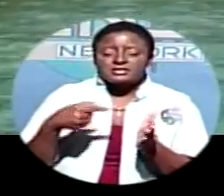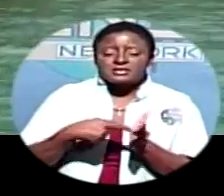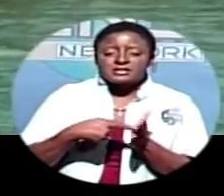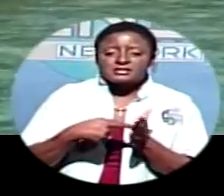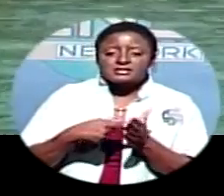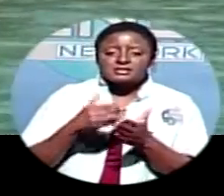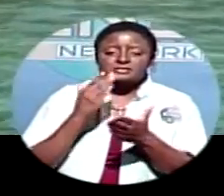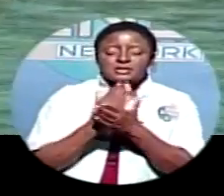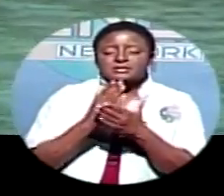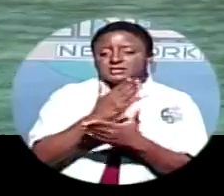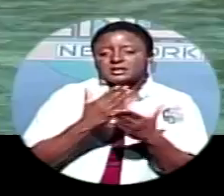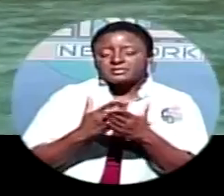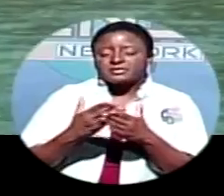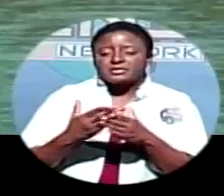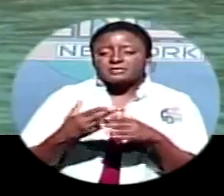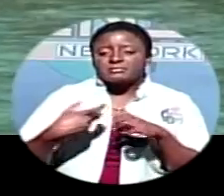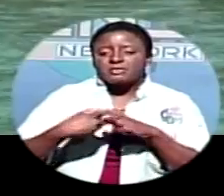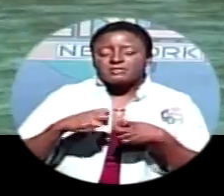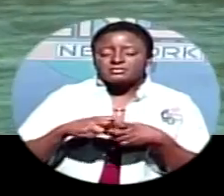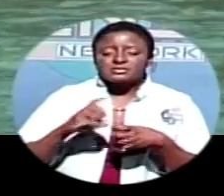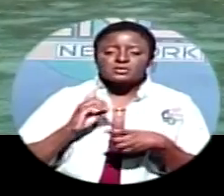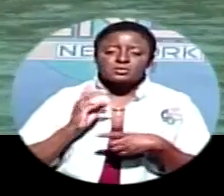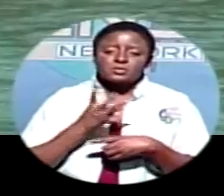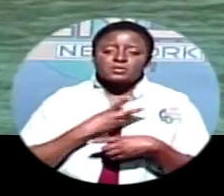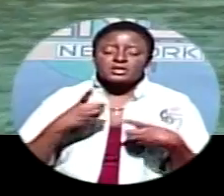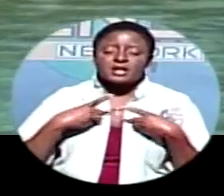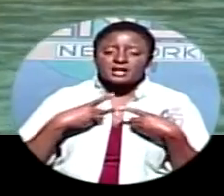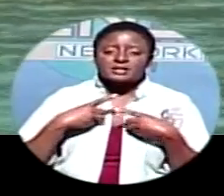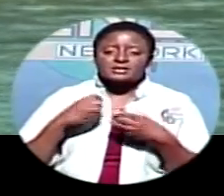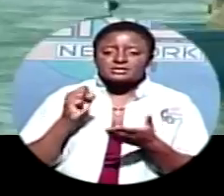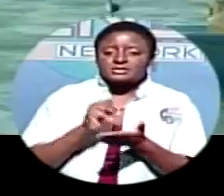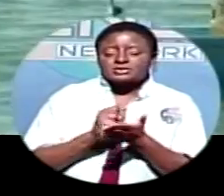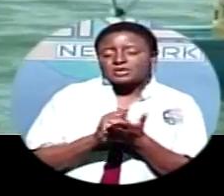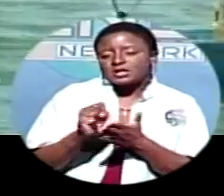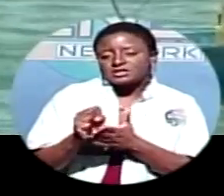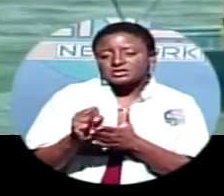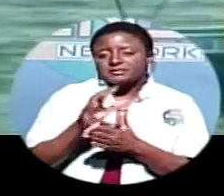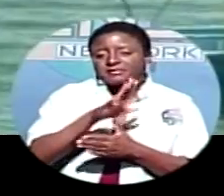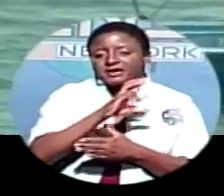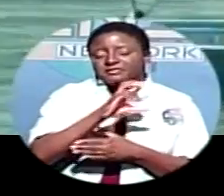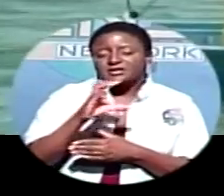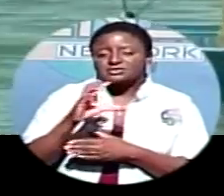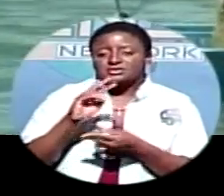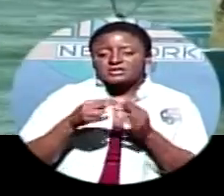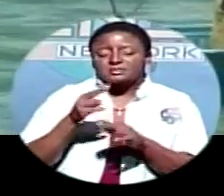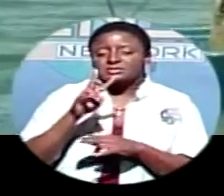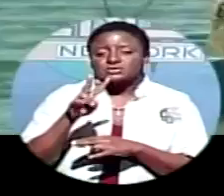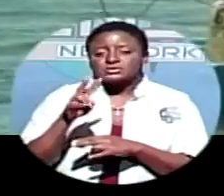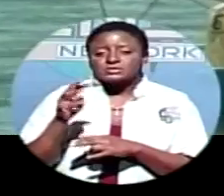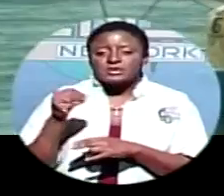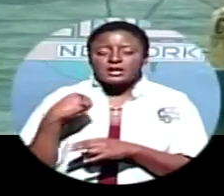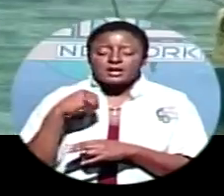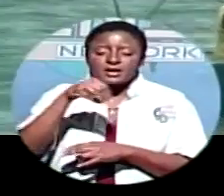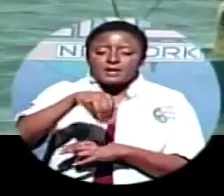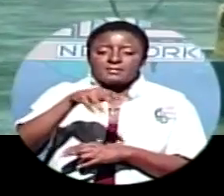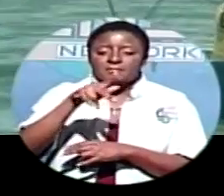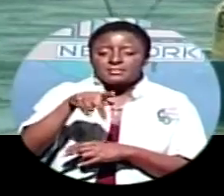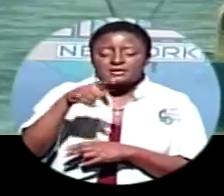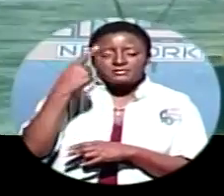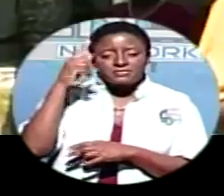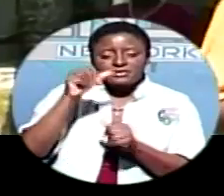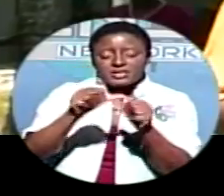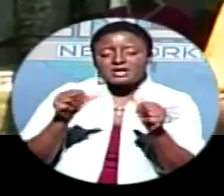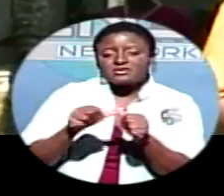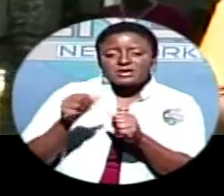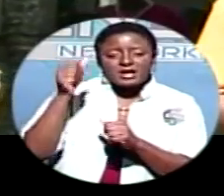among those on hand for the launch of Scholarship 500 No. 2 was Member of Parliament for the area, Anthony Moss. The team